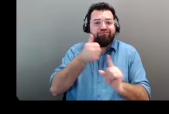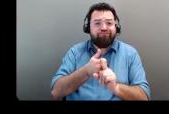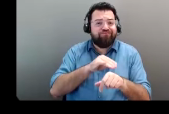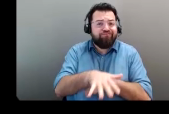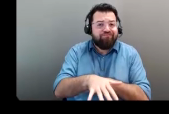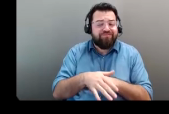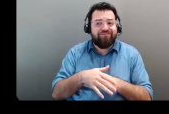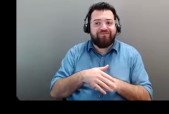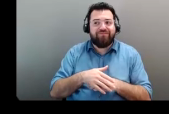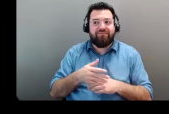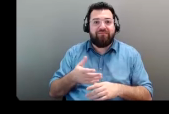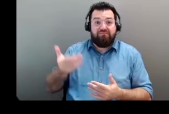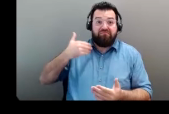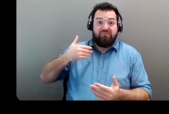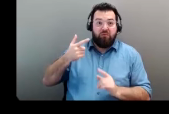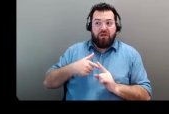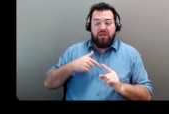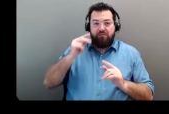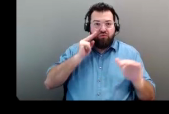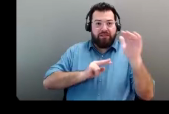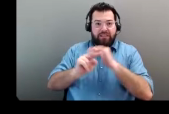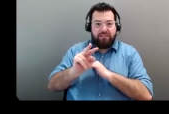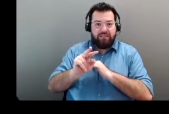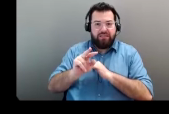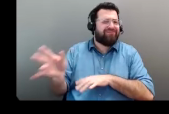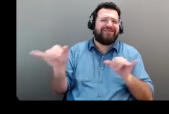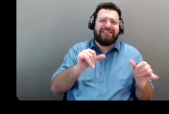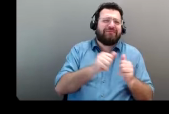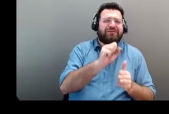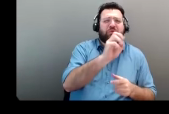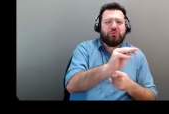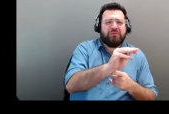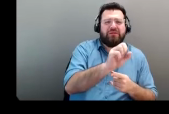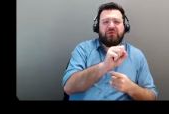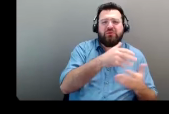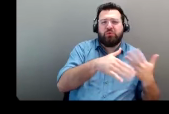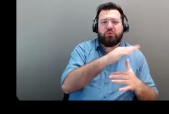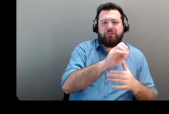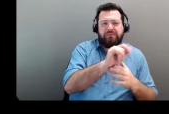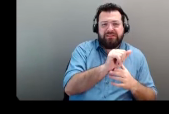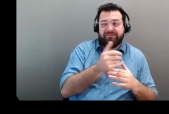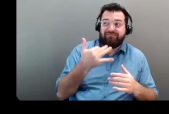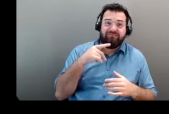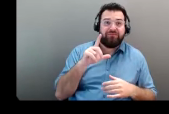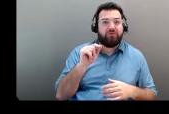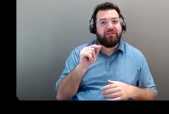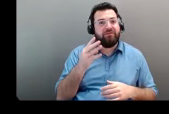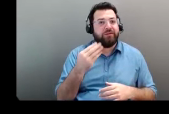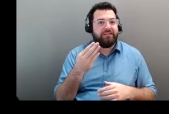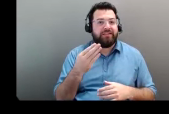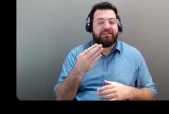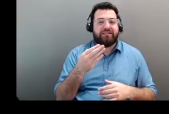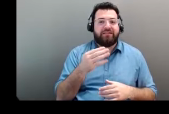my predictions that I made about this, just like social media, right? Like just like in 2014 social media started